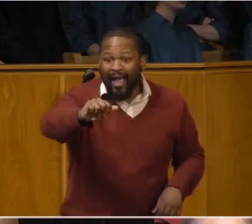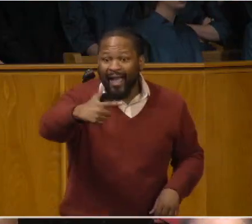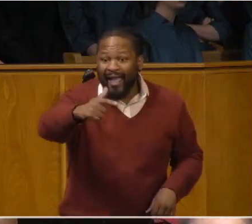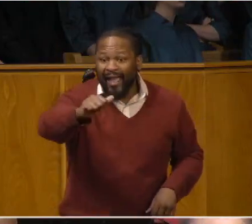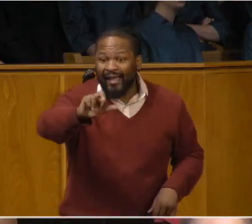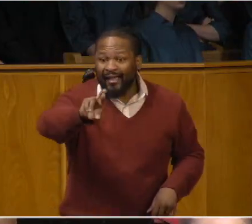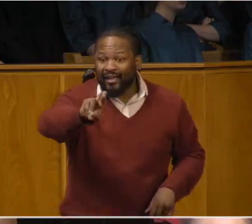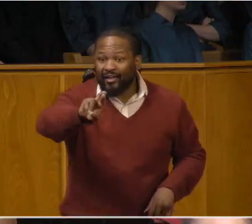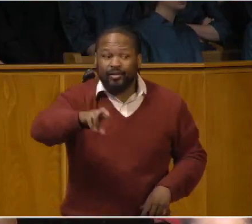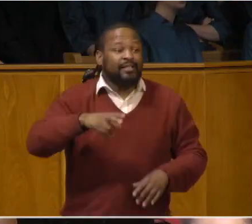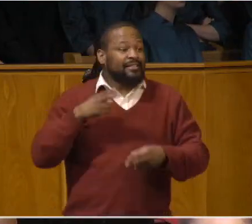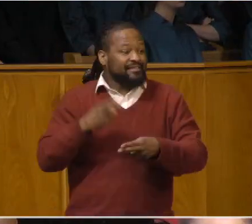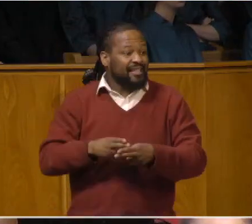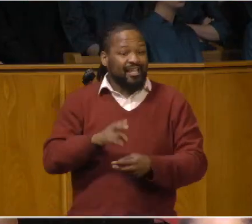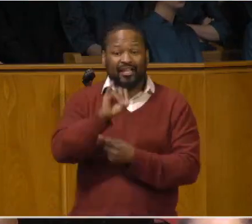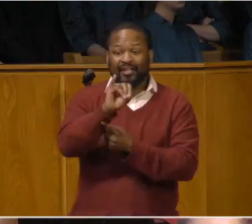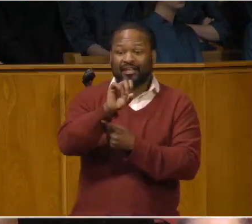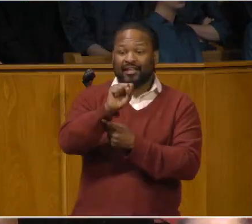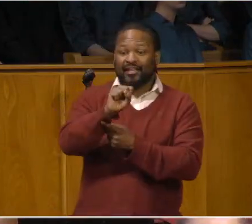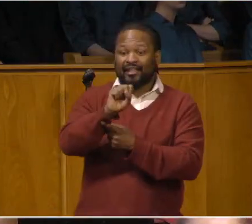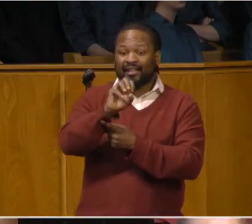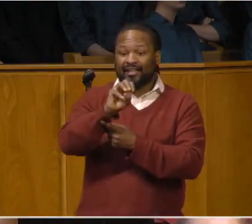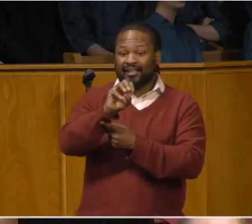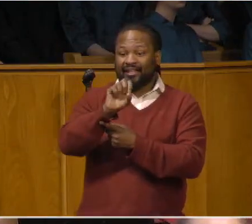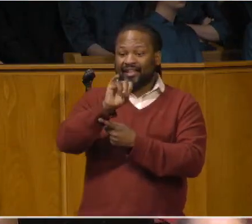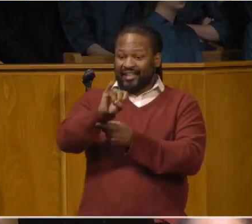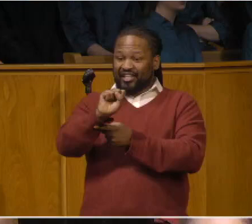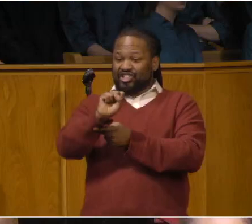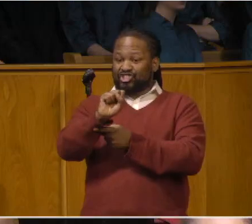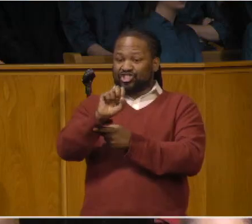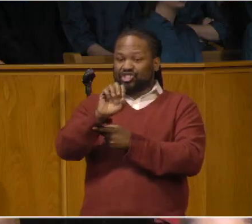is Ishmael, meaning God hears.